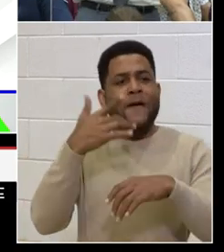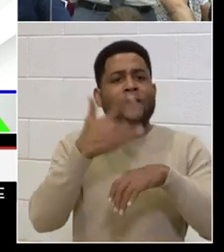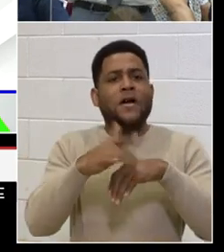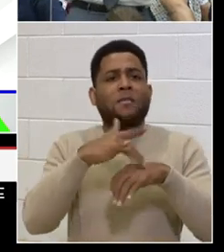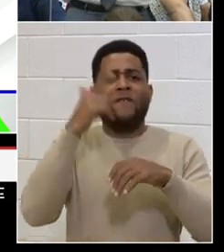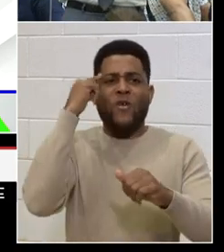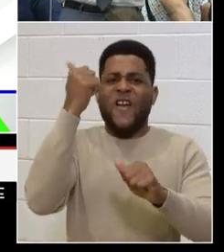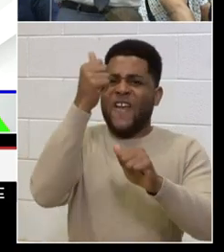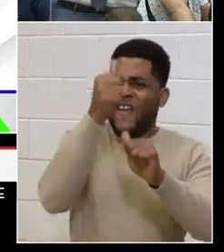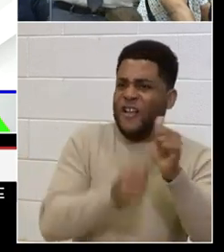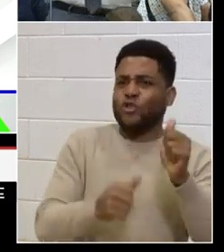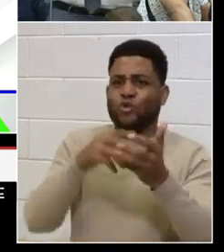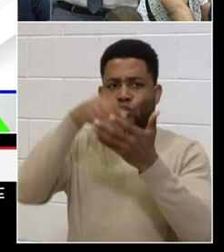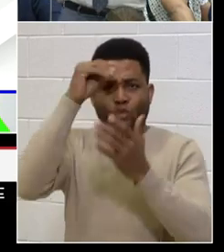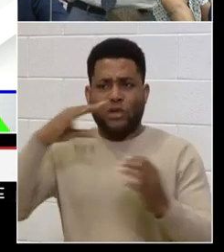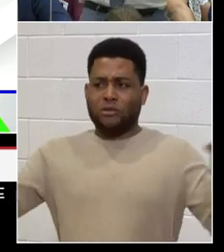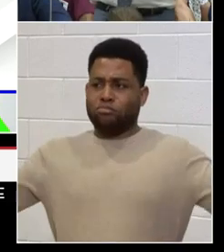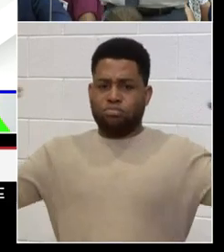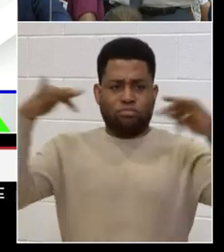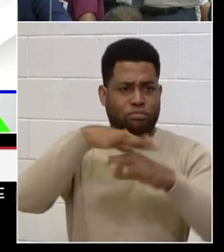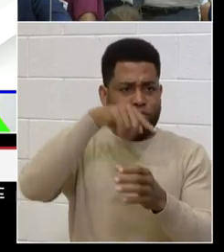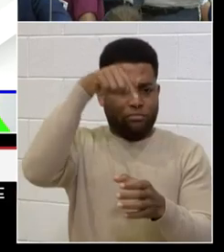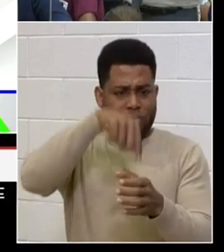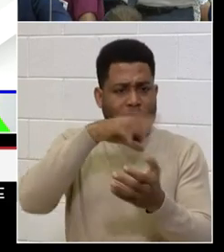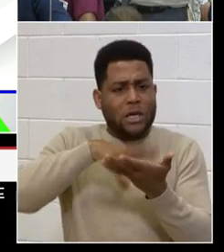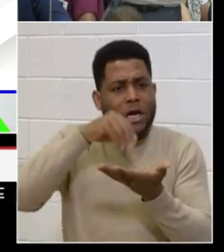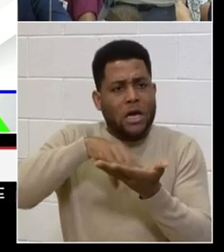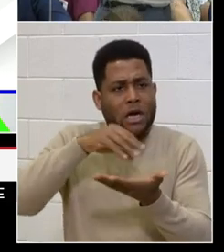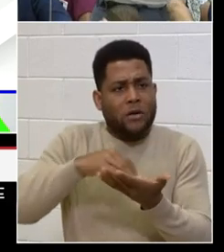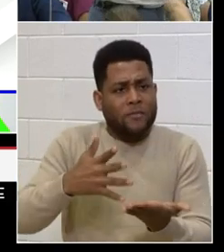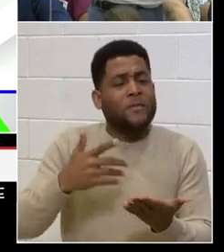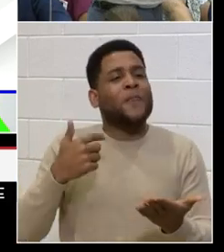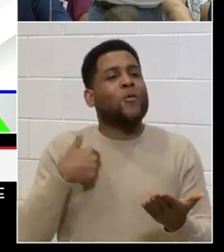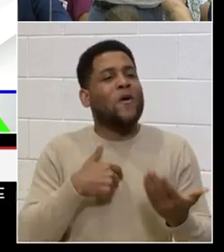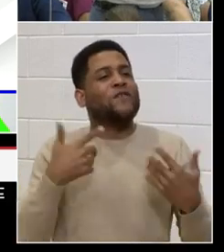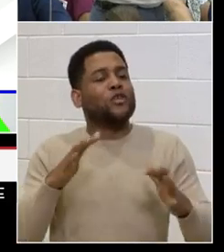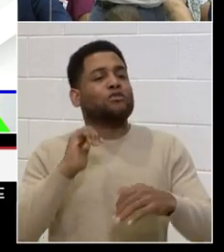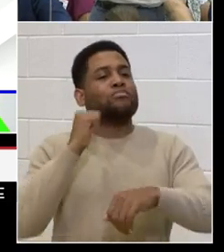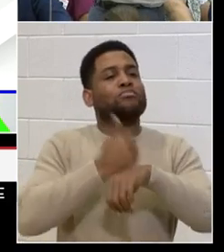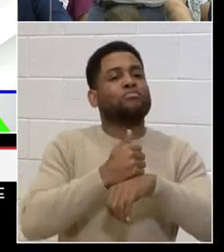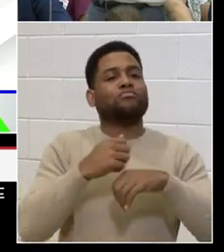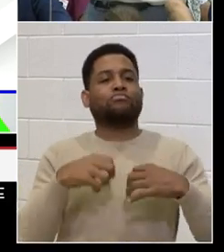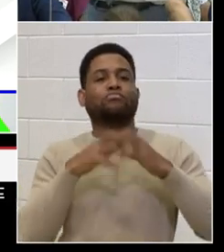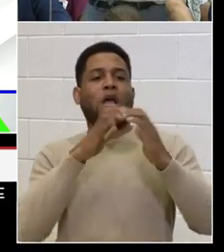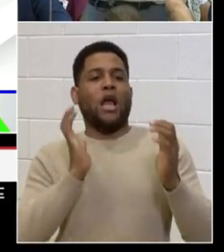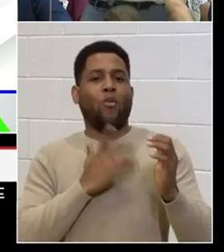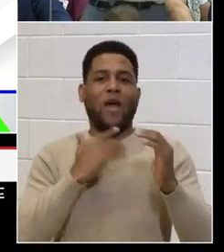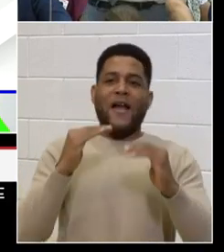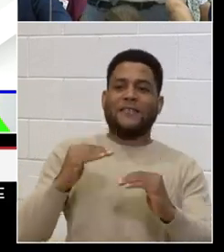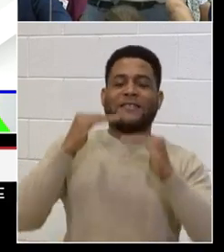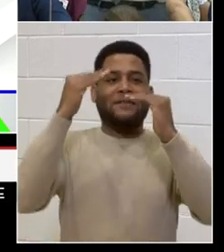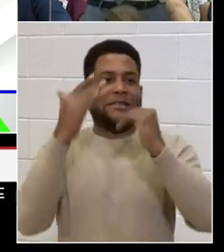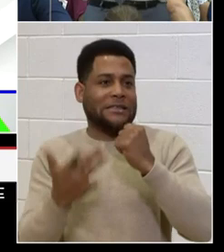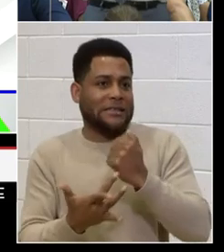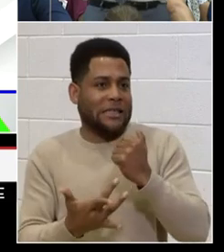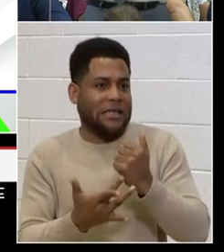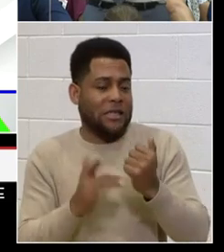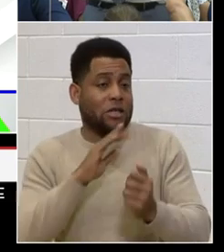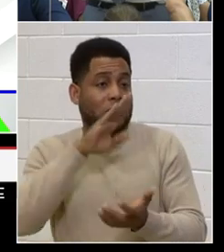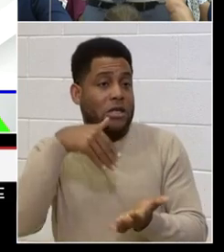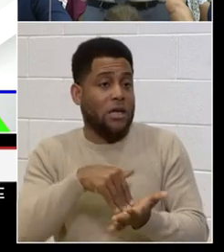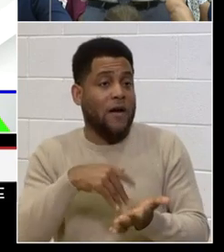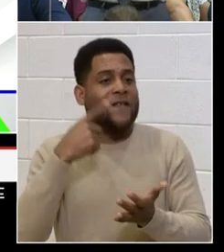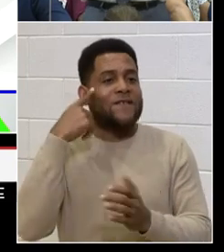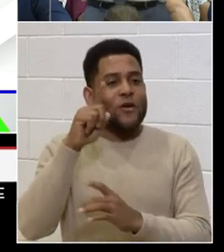we expanded our world-class Advanced Technical Center, providing cybersecurity training and nurse training